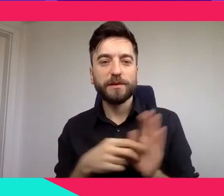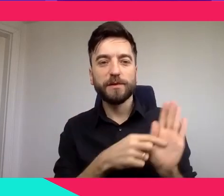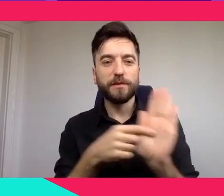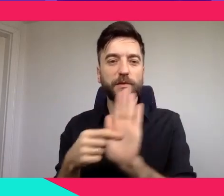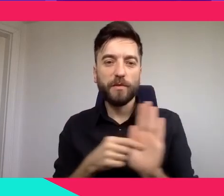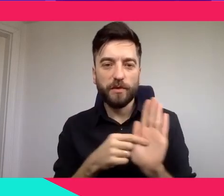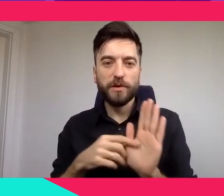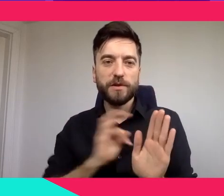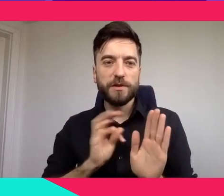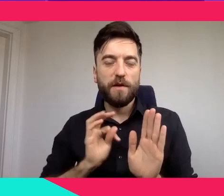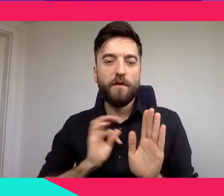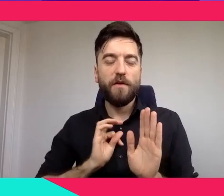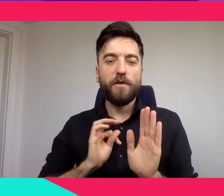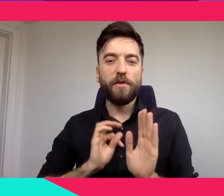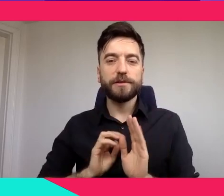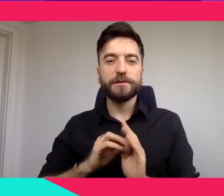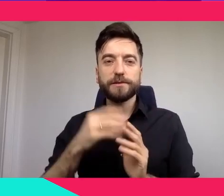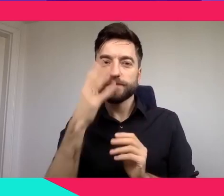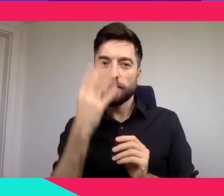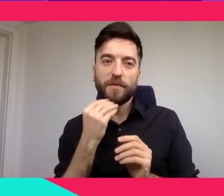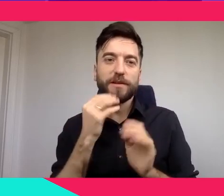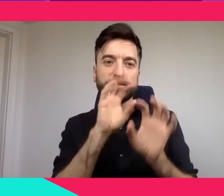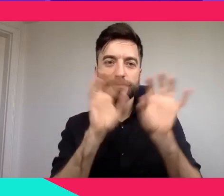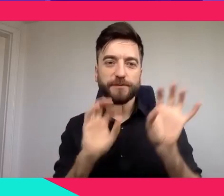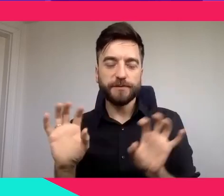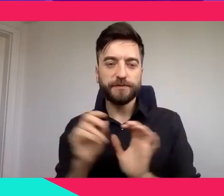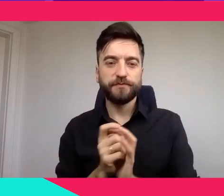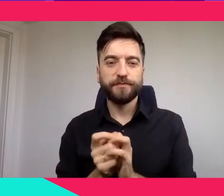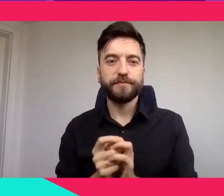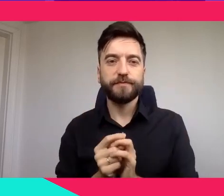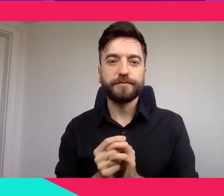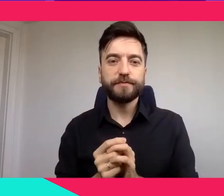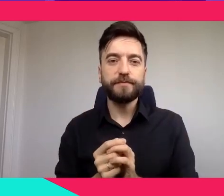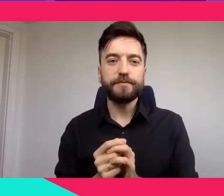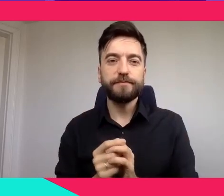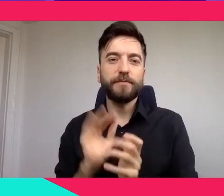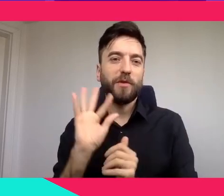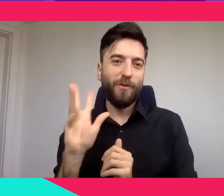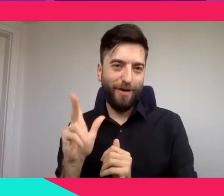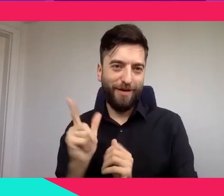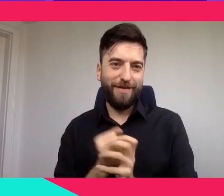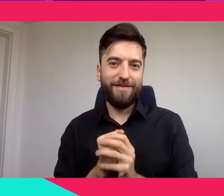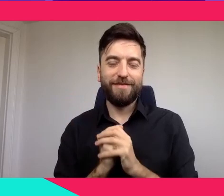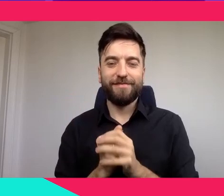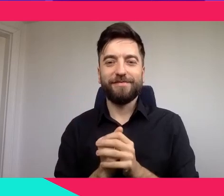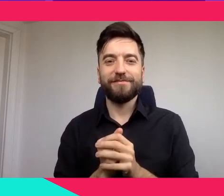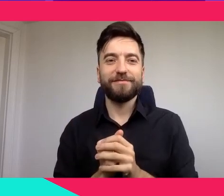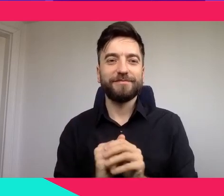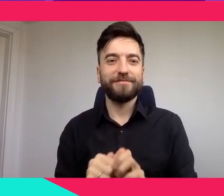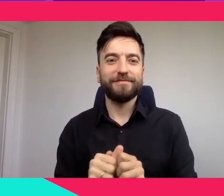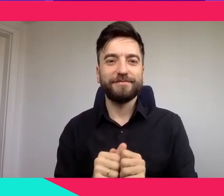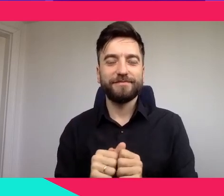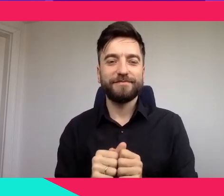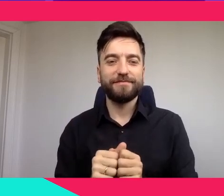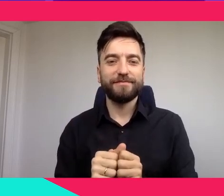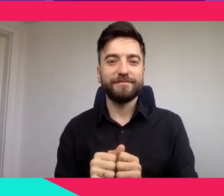beautiful. And another testimony, it's like art changes character when you can touch it with your own hands. You're able to look at it